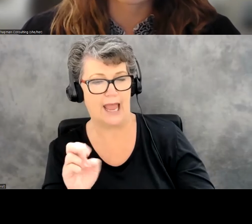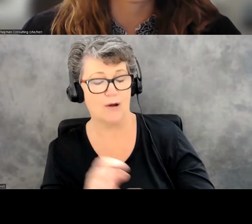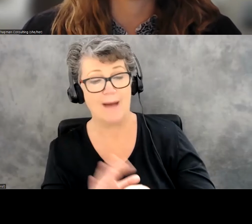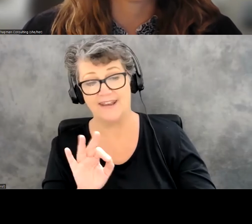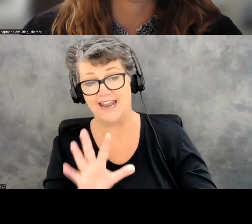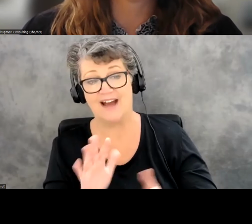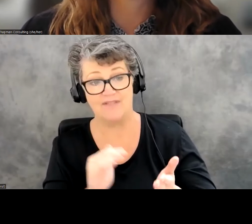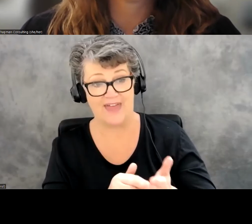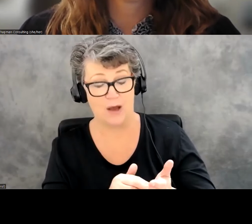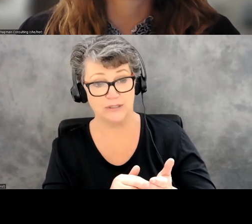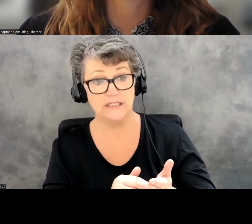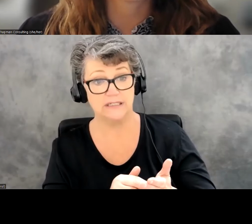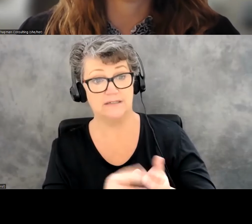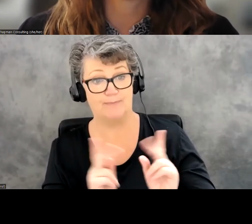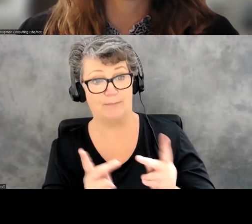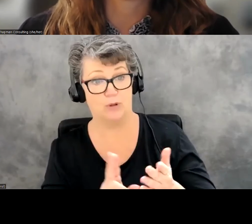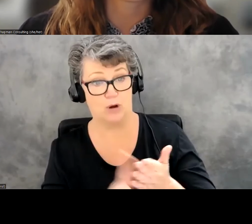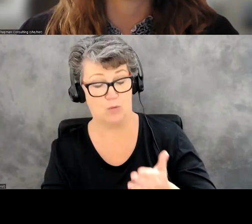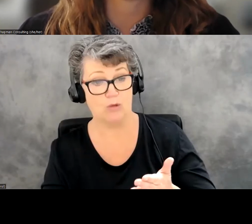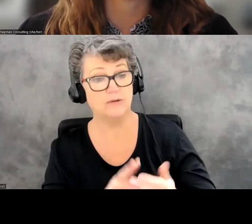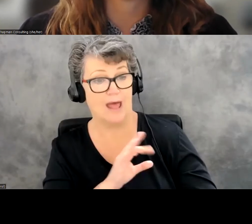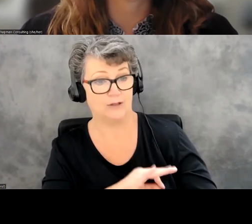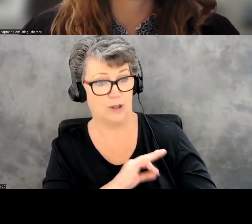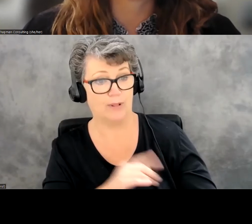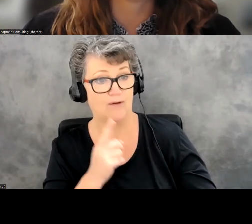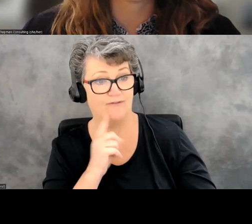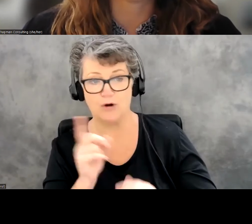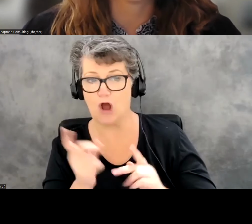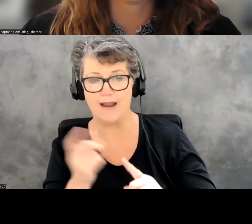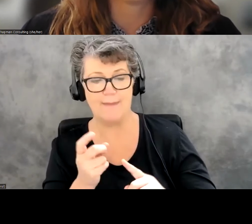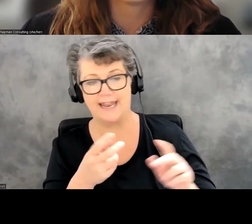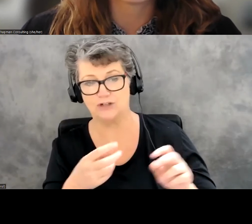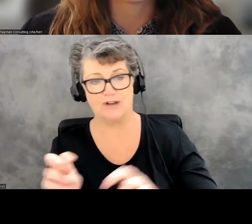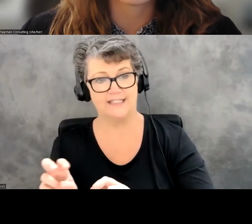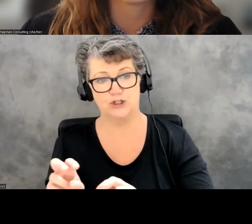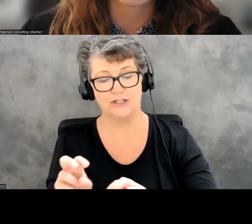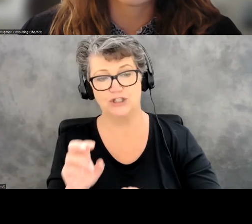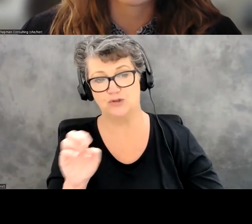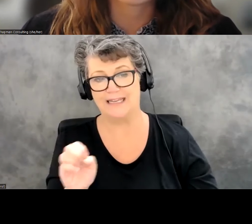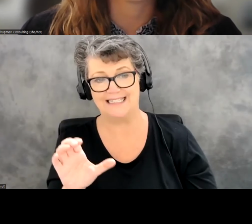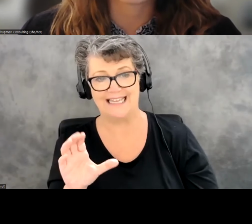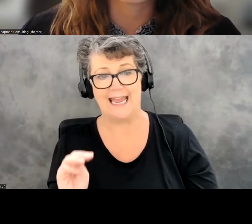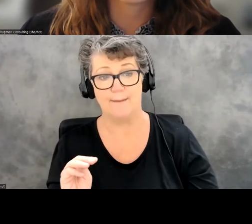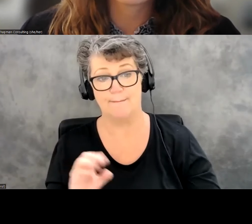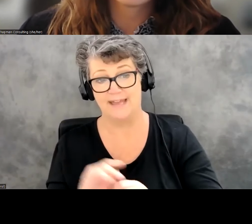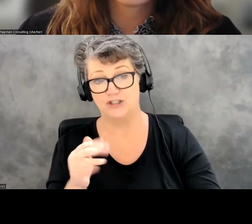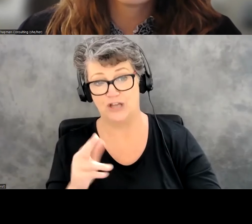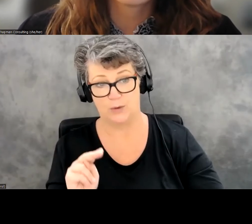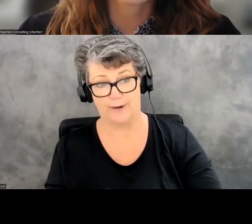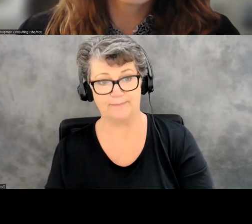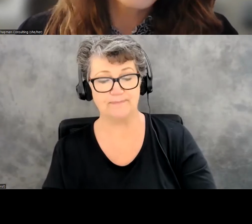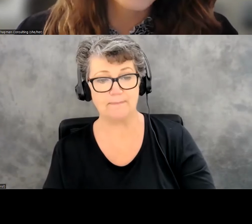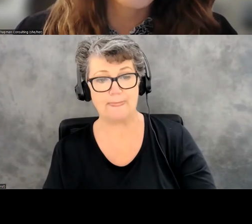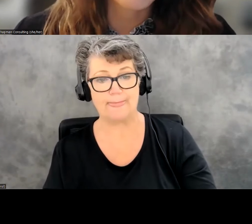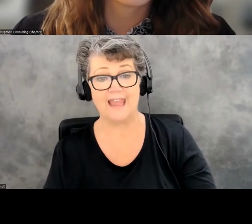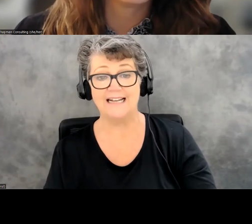95,000 Medi-Cal enrollees were eligible for and automatically transitioned into ECM in January of this year.